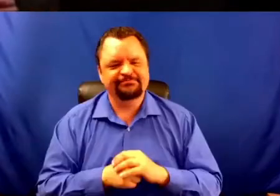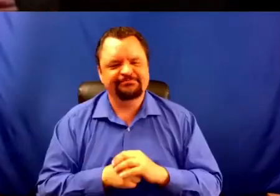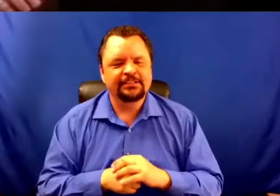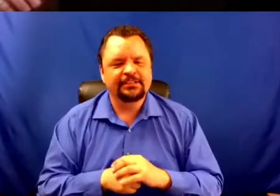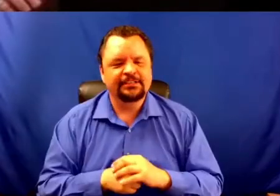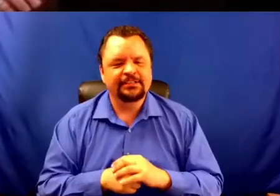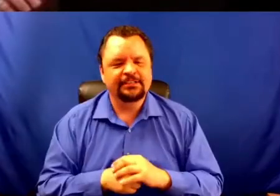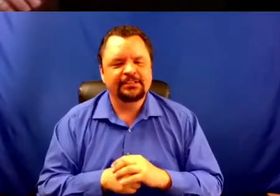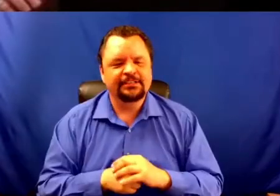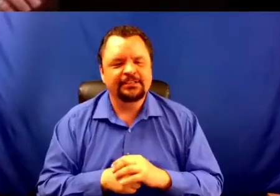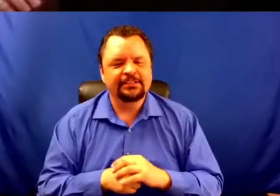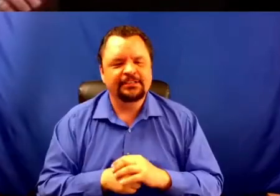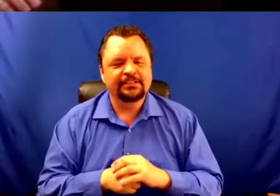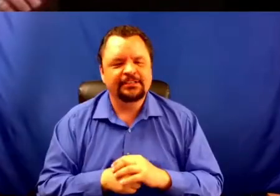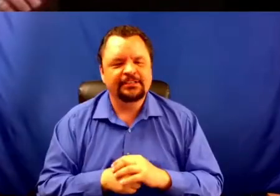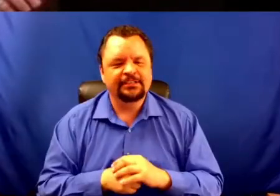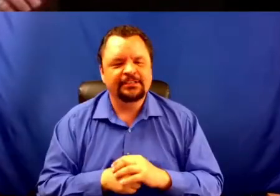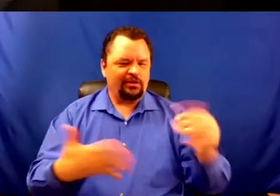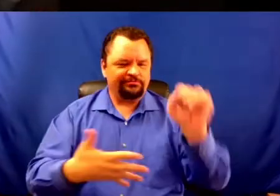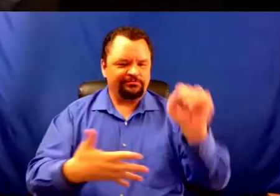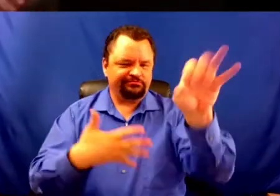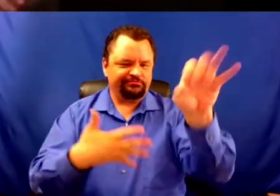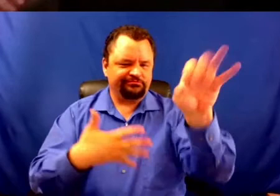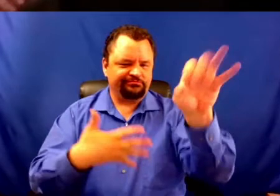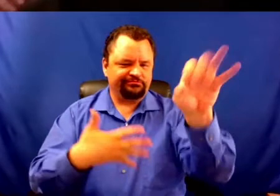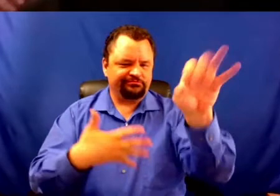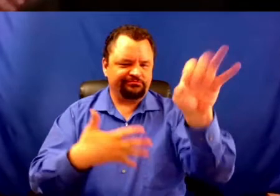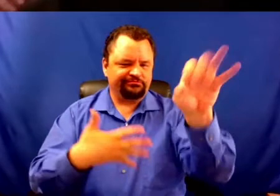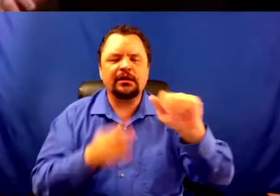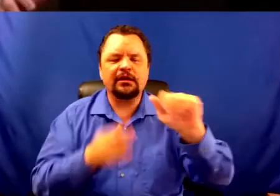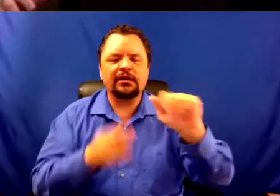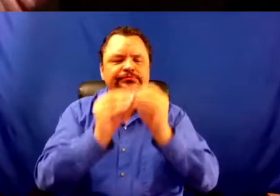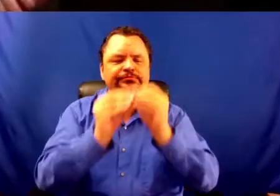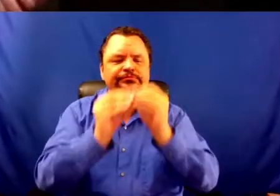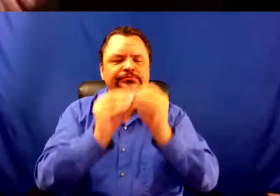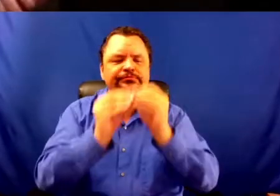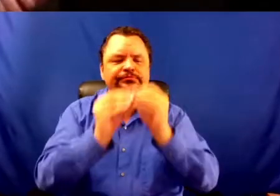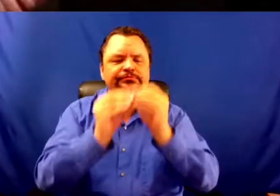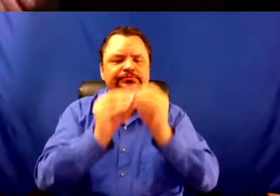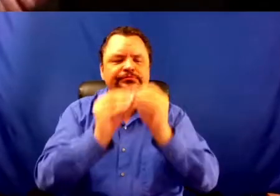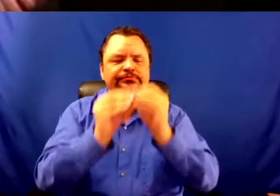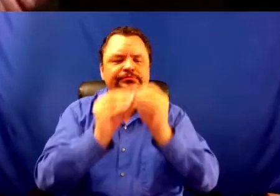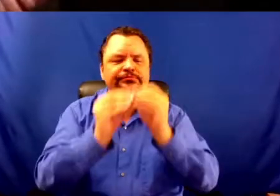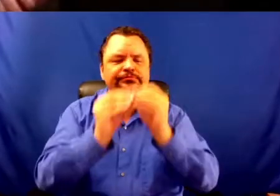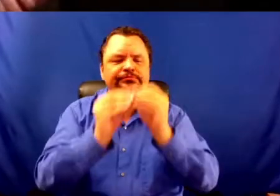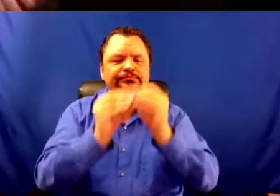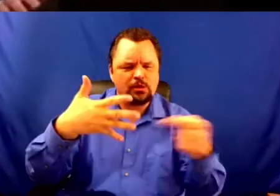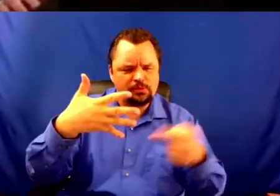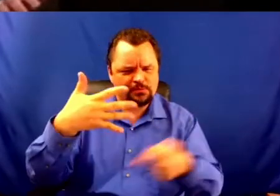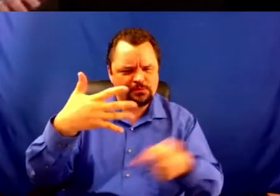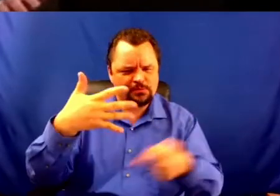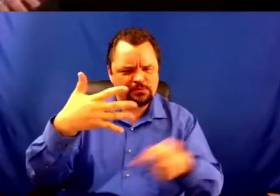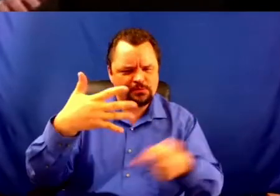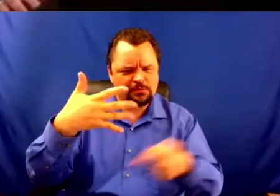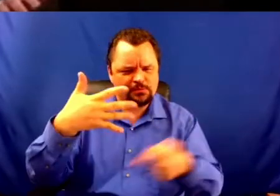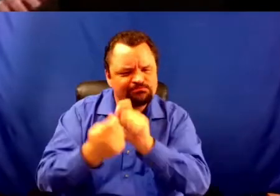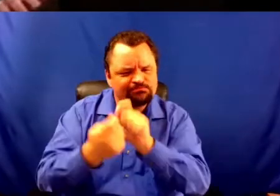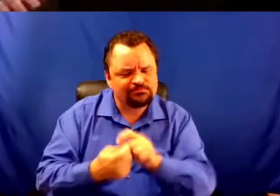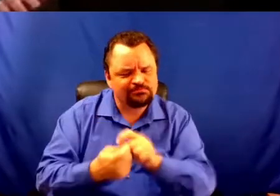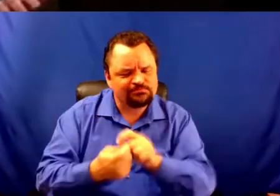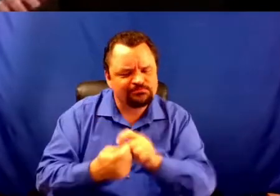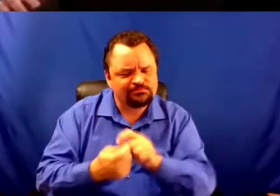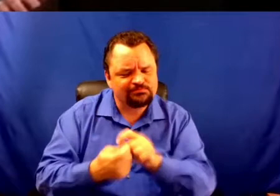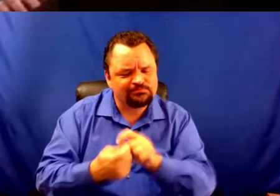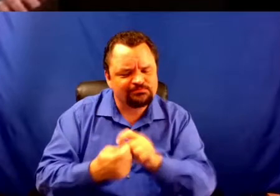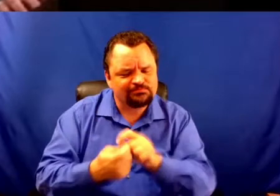points. I'll be happy to answer any questions if I'm able to. If I'm not, I can get back to it if it requires more detailed research. Some just high-level points.